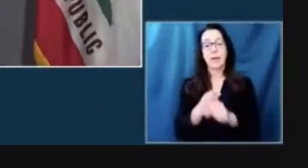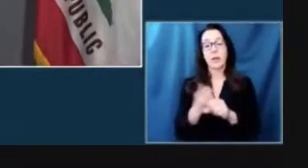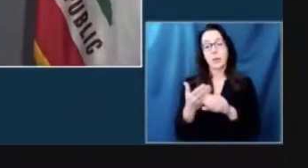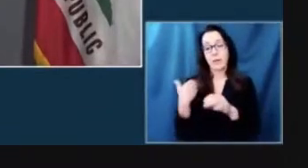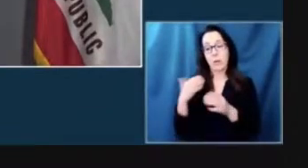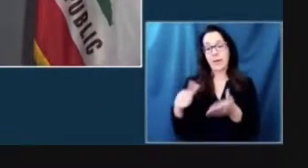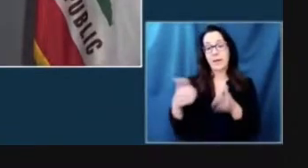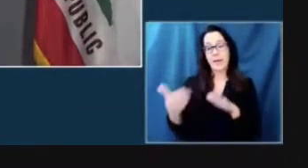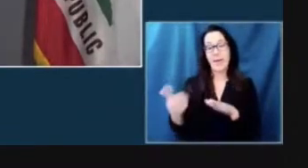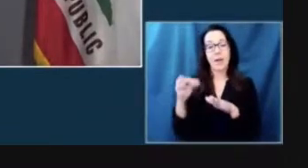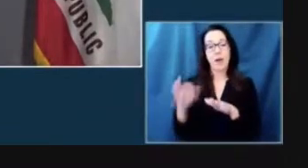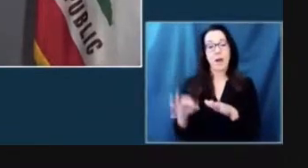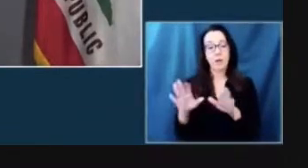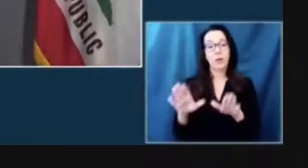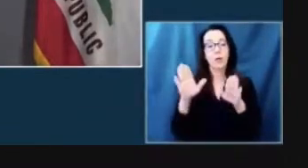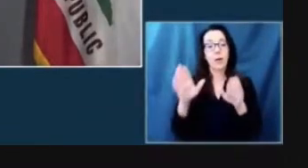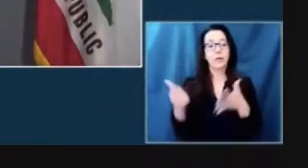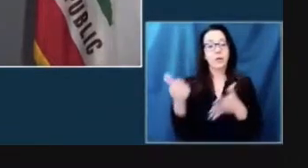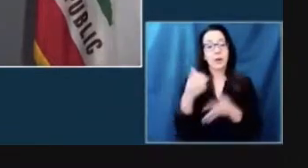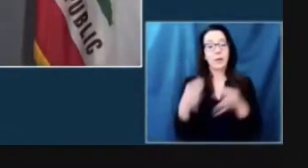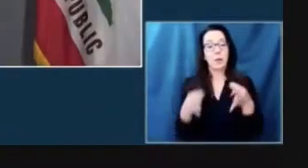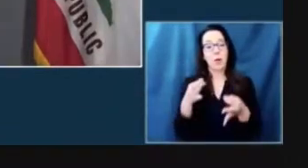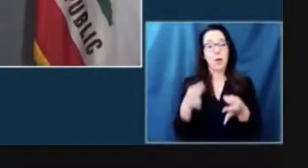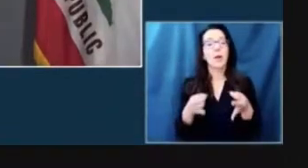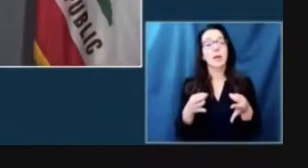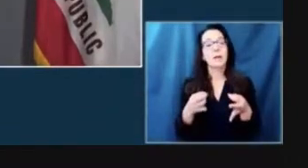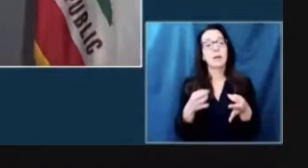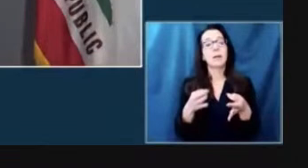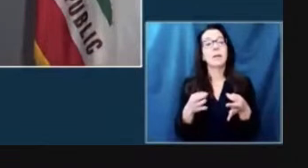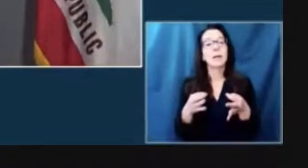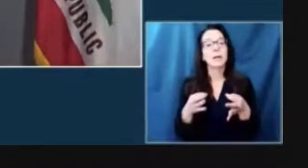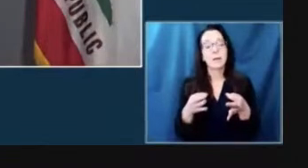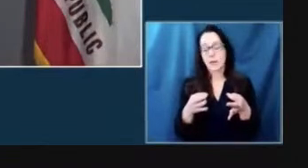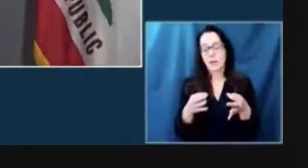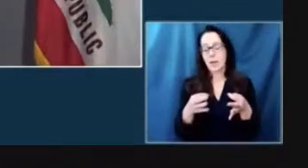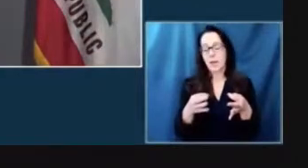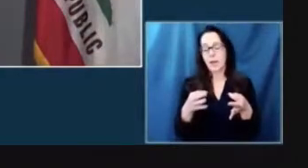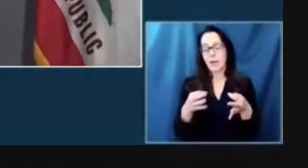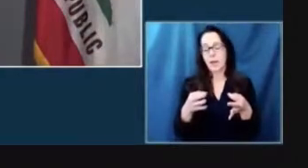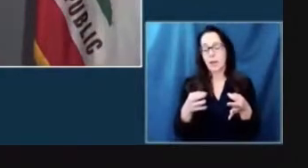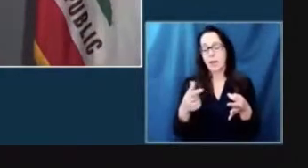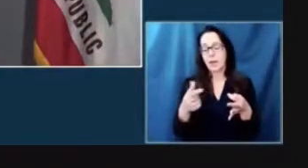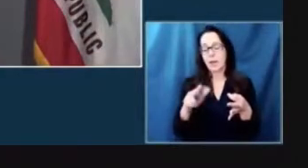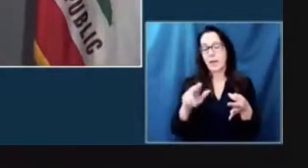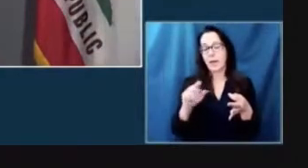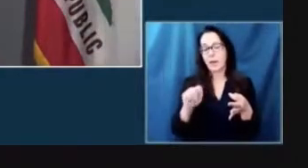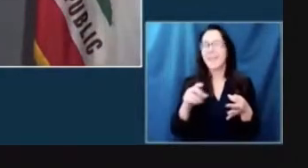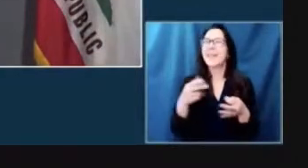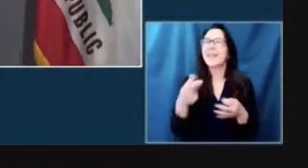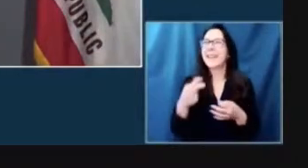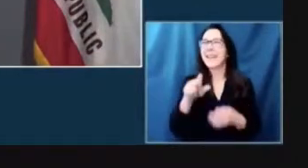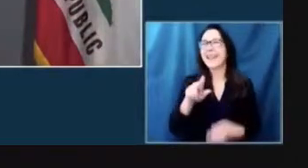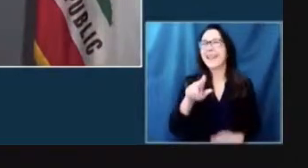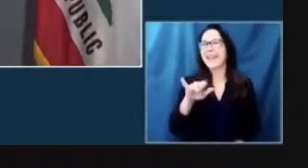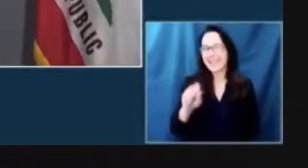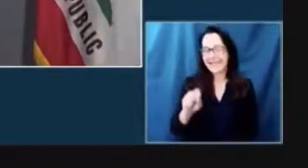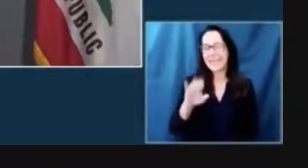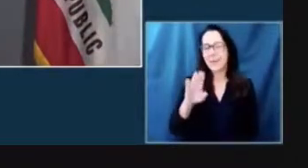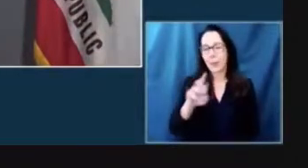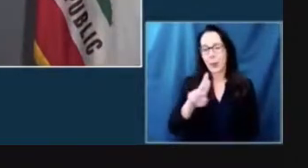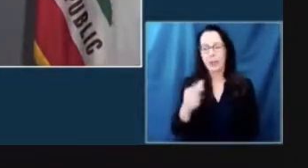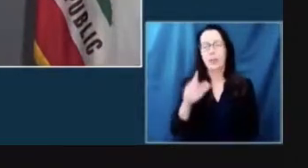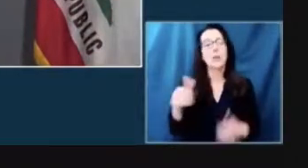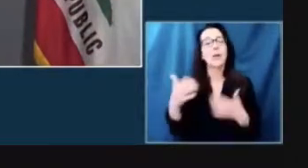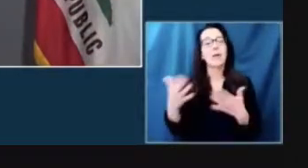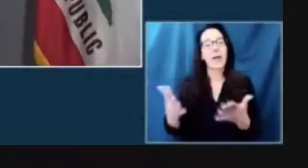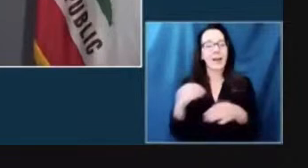great Supreme Court Justice Ruth Bader Ginsburg, she returned to Harvard and gave a speech and gave this advice to young women. Fight for the